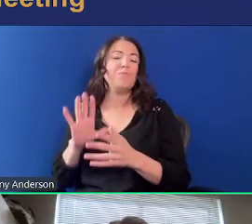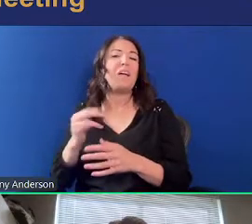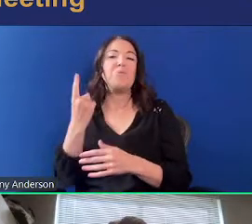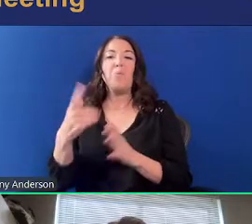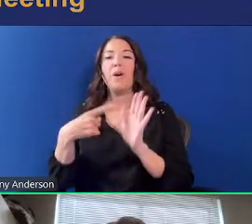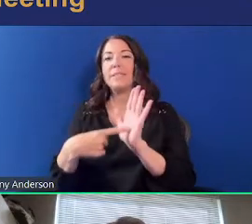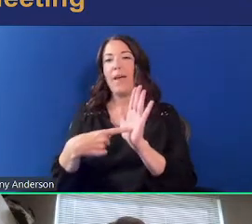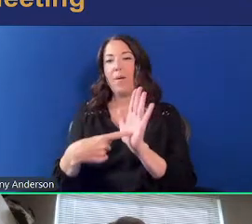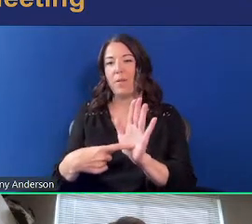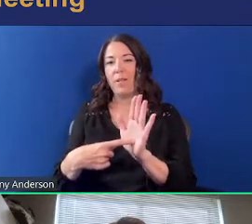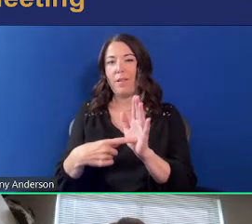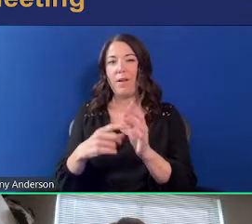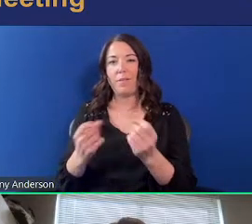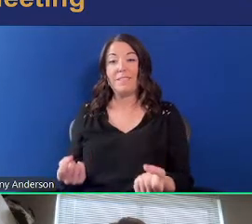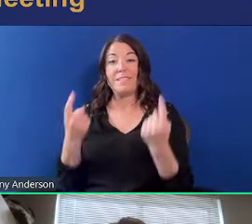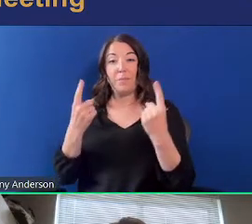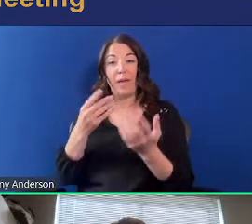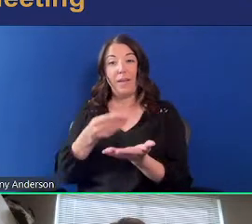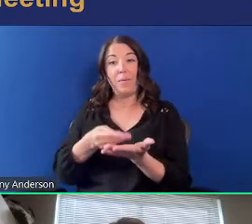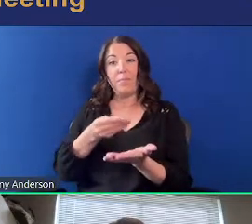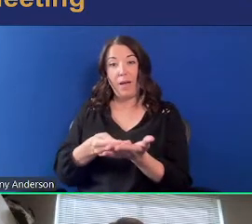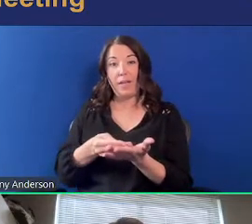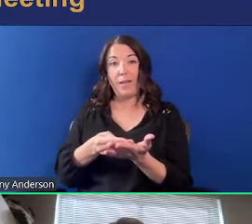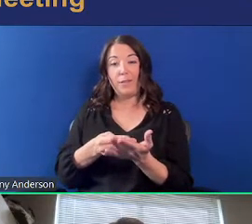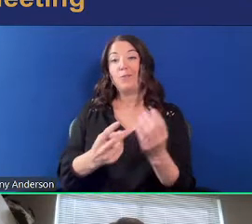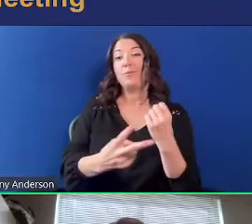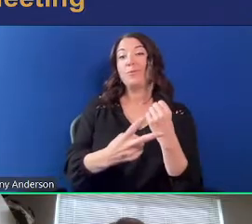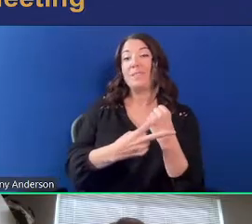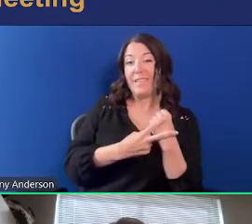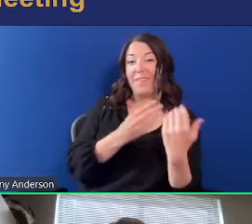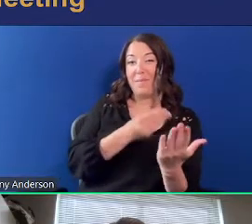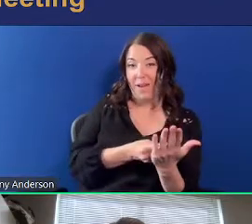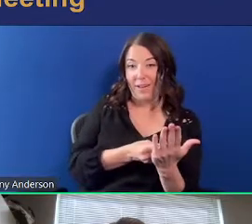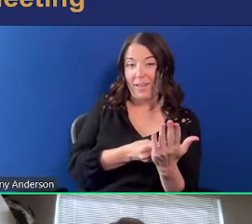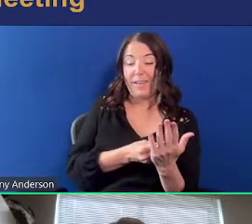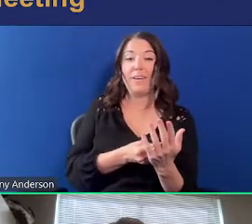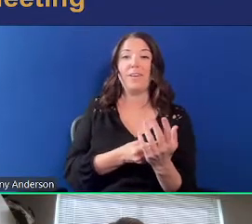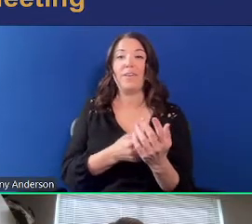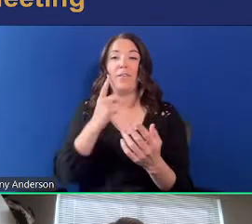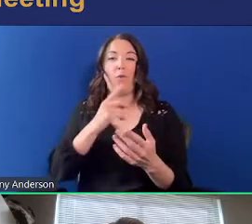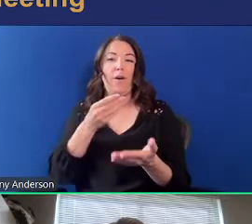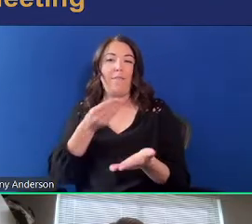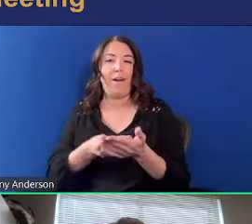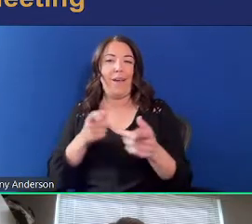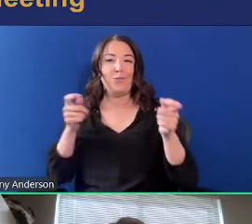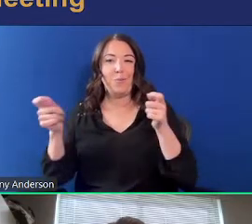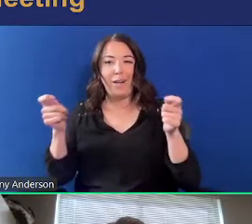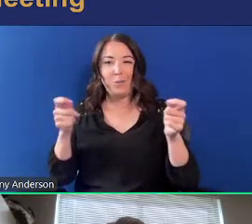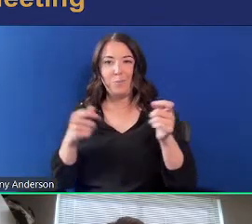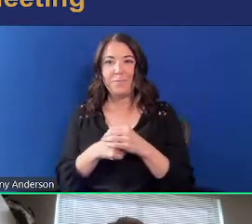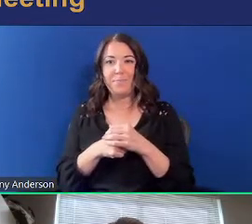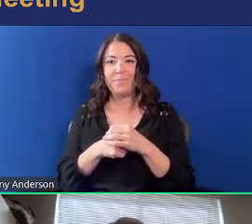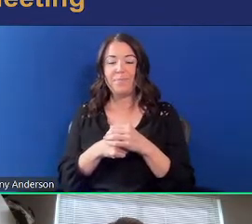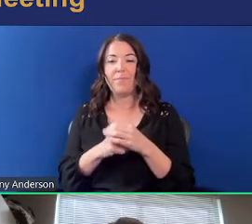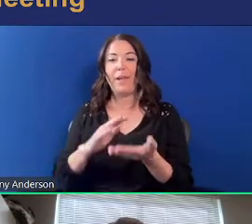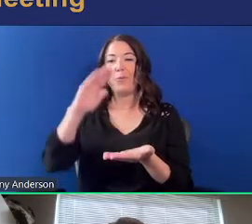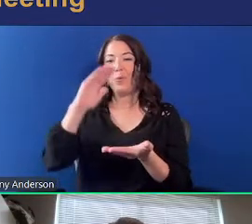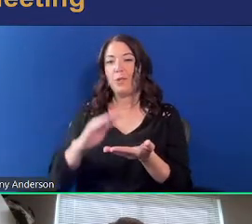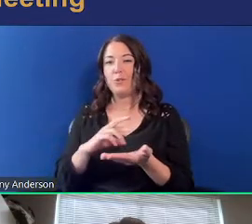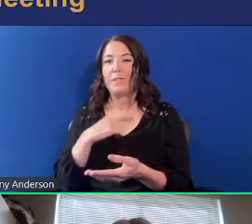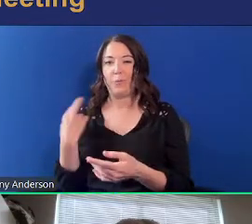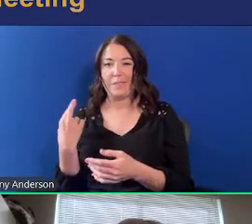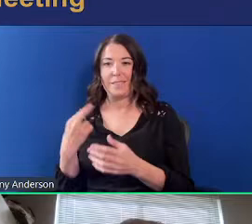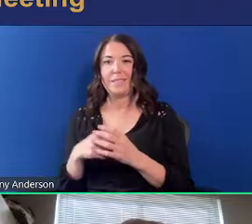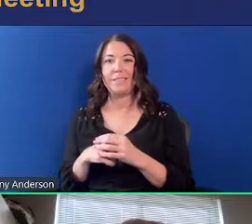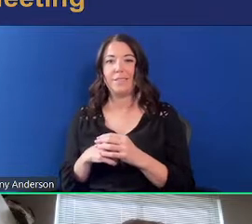of spending money to save money in terms of our financial management and reducing risk in